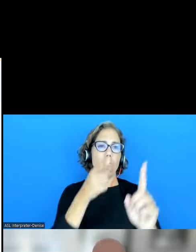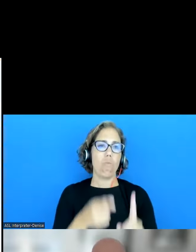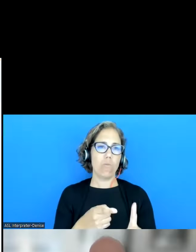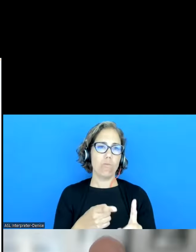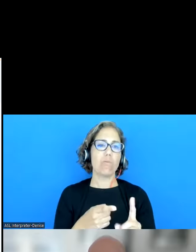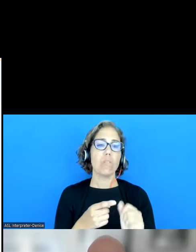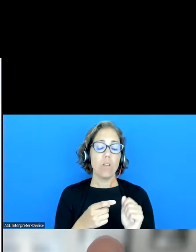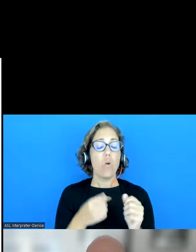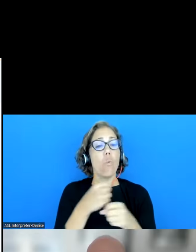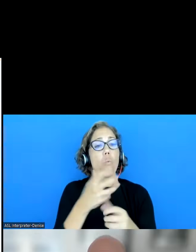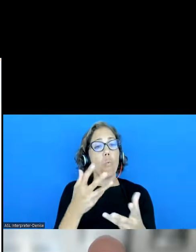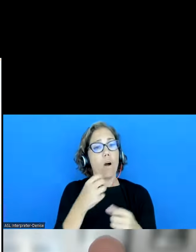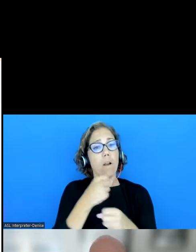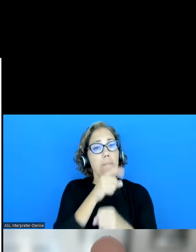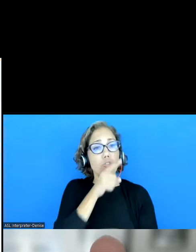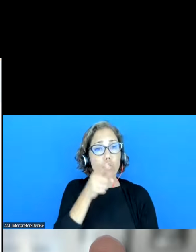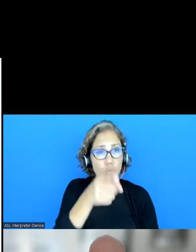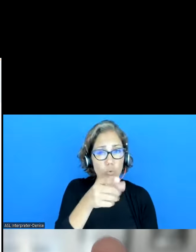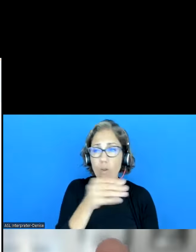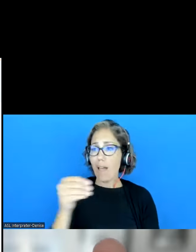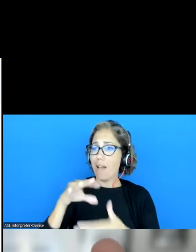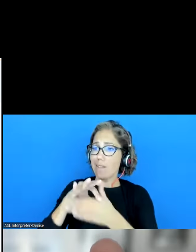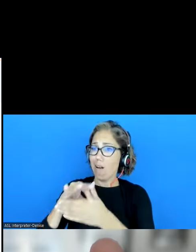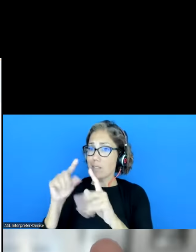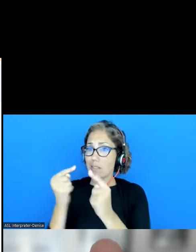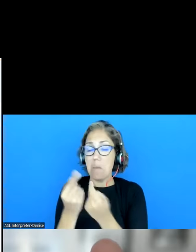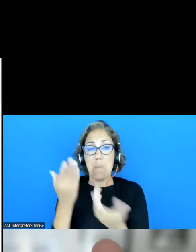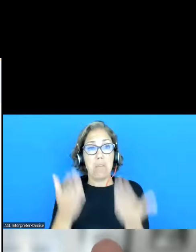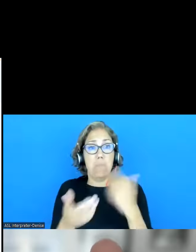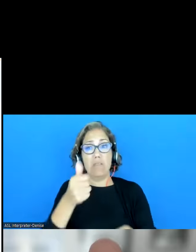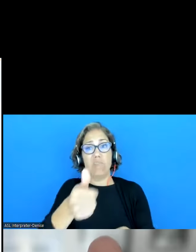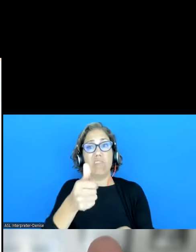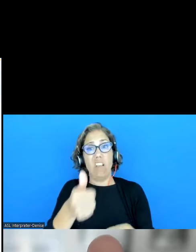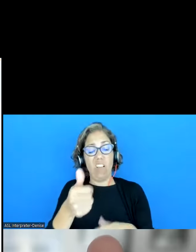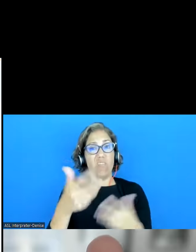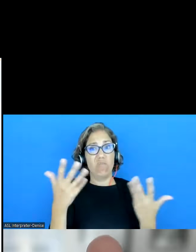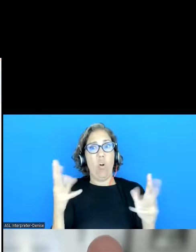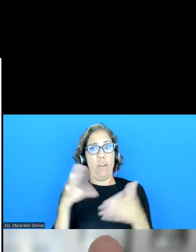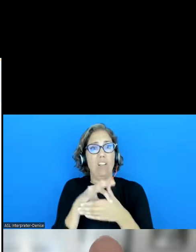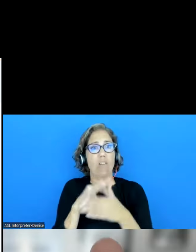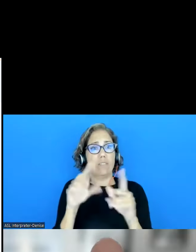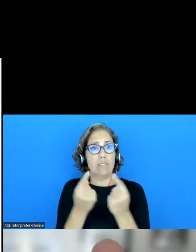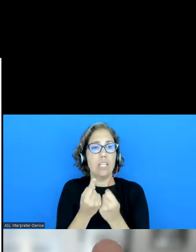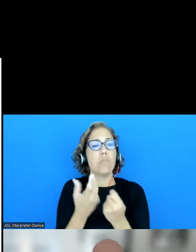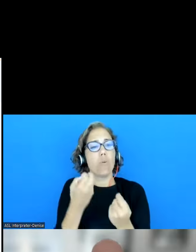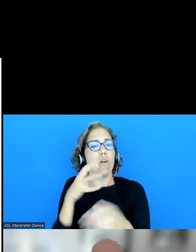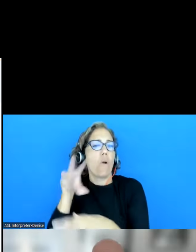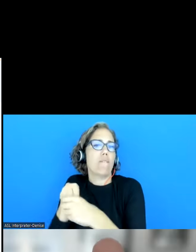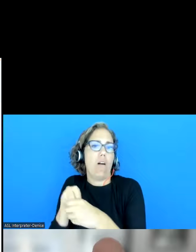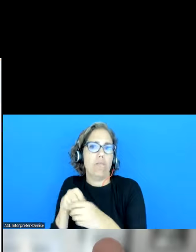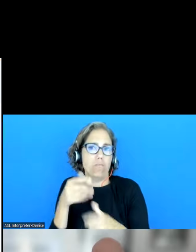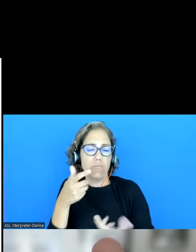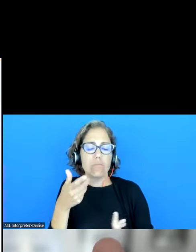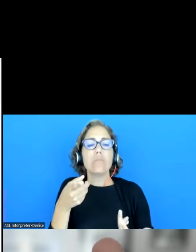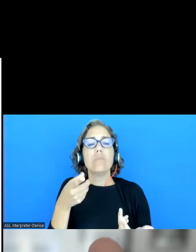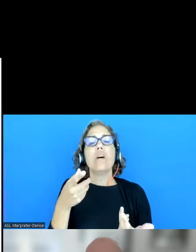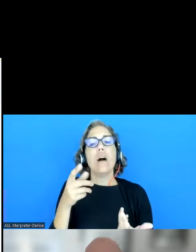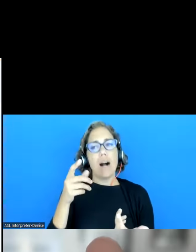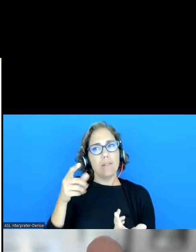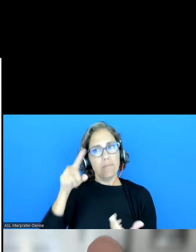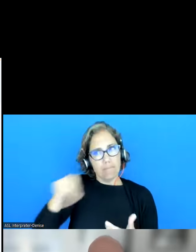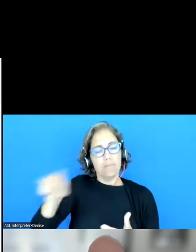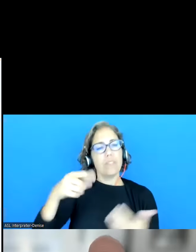you and the content team, you might be the content team potentially, or that the content team you work with, know that they've got a